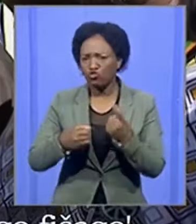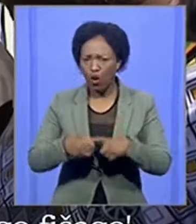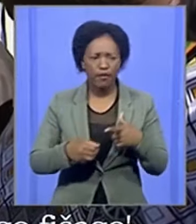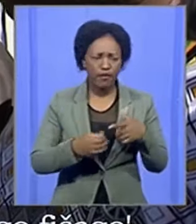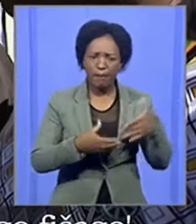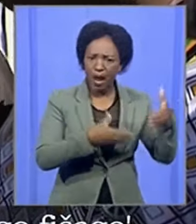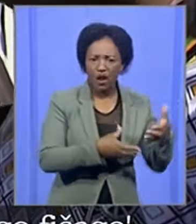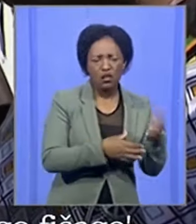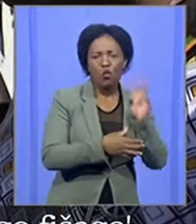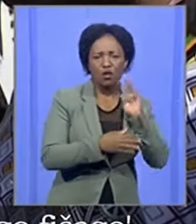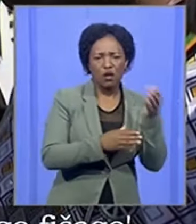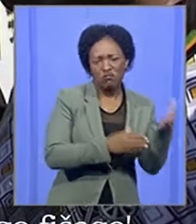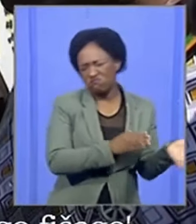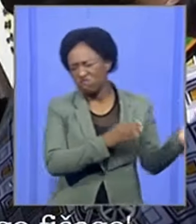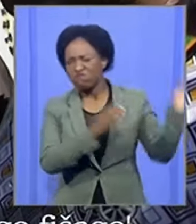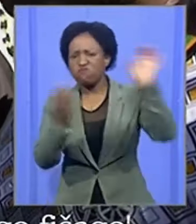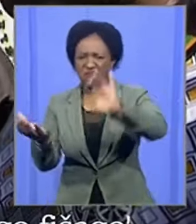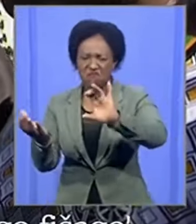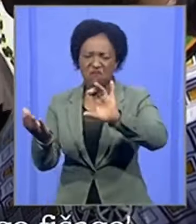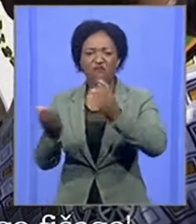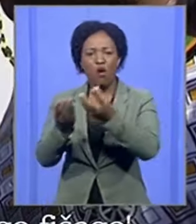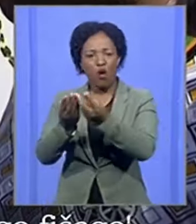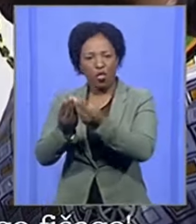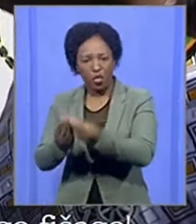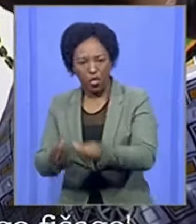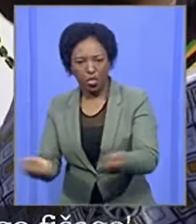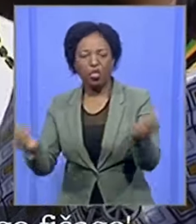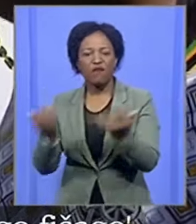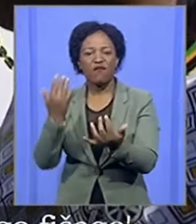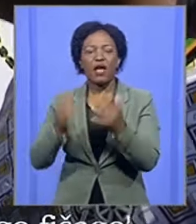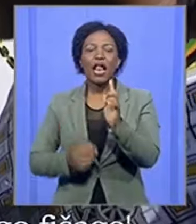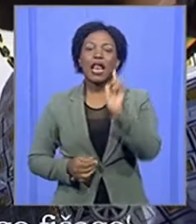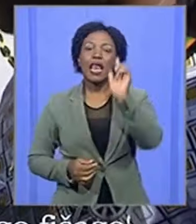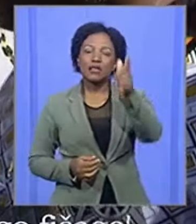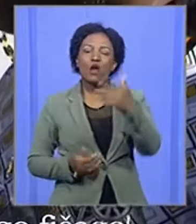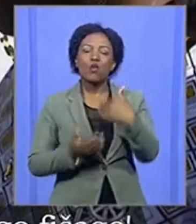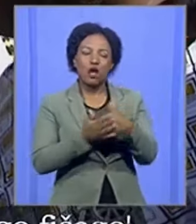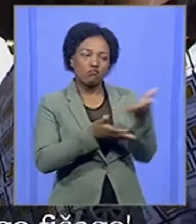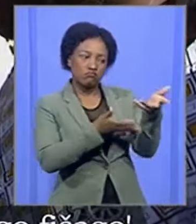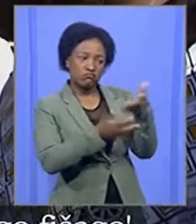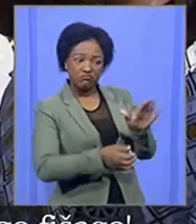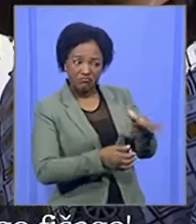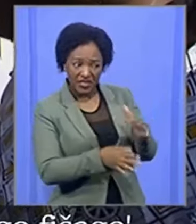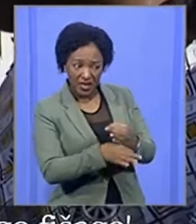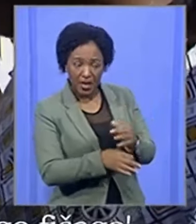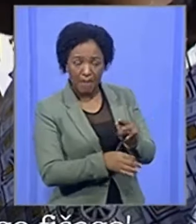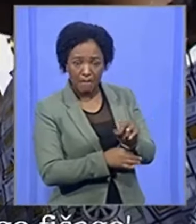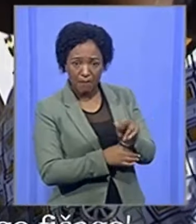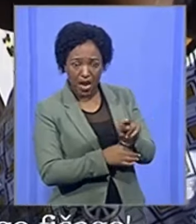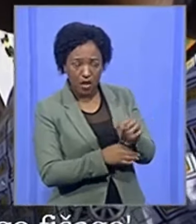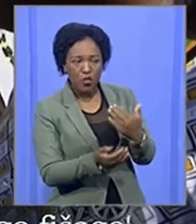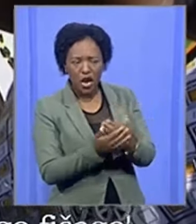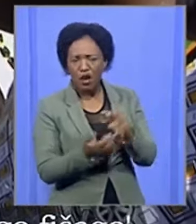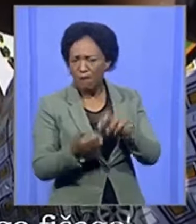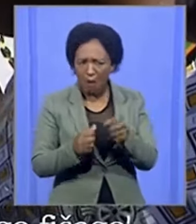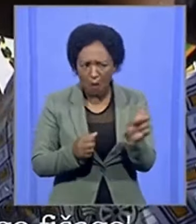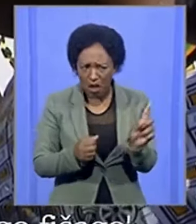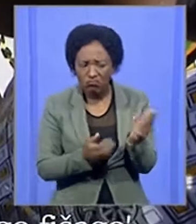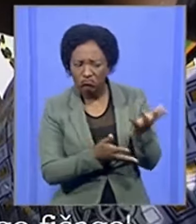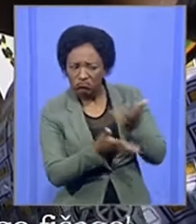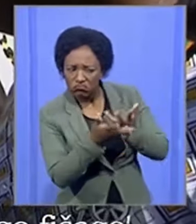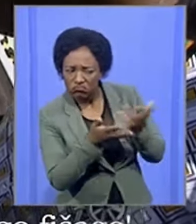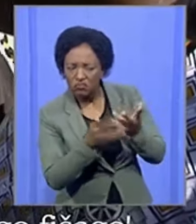others. And we douse the flames. Then we can talk later under the mile. What caused the problems? But for now,